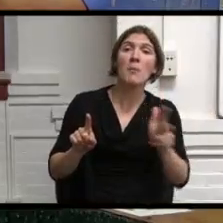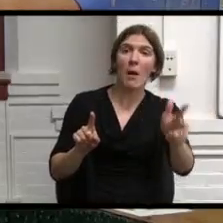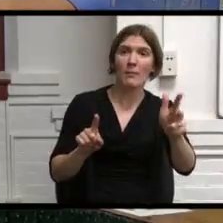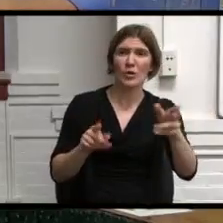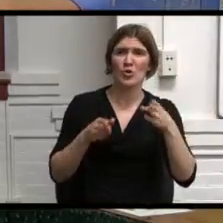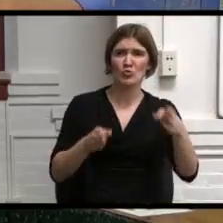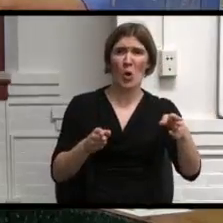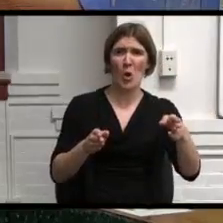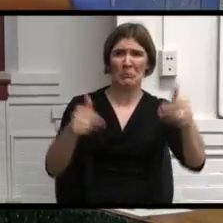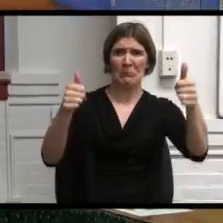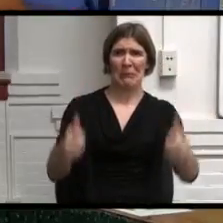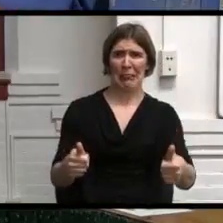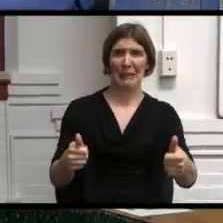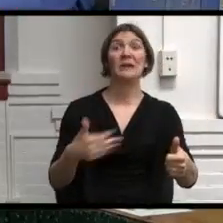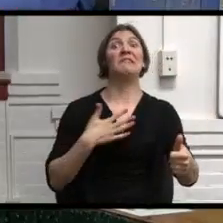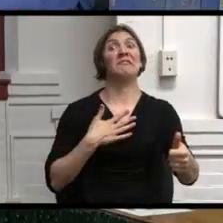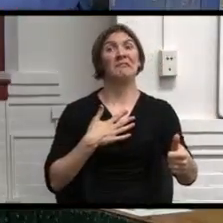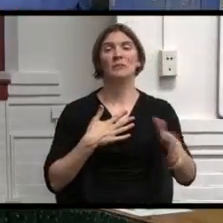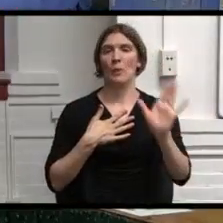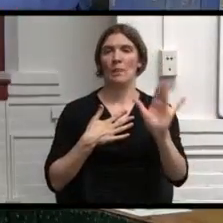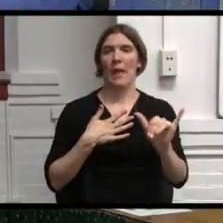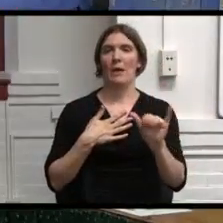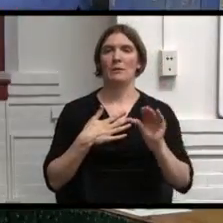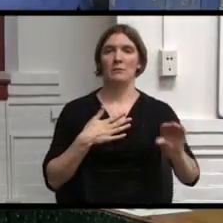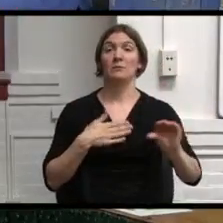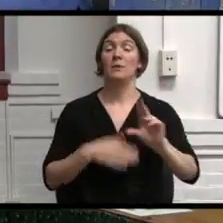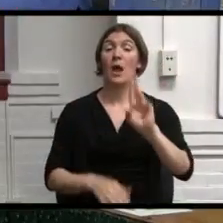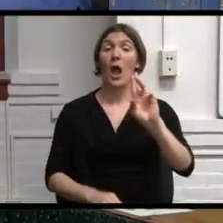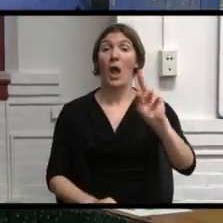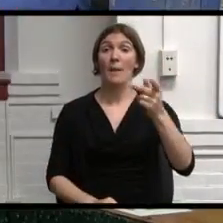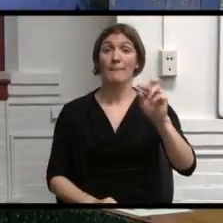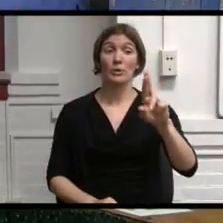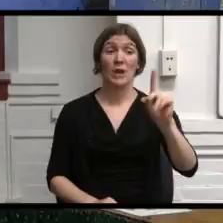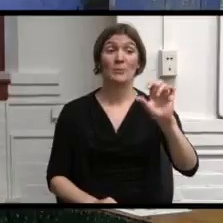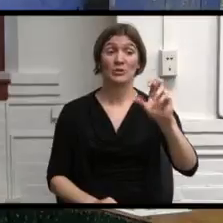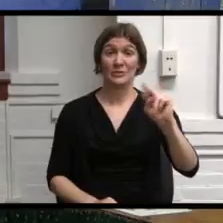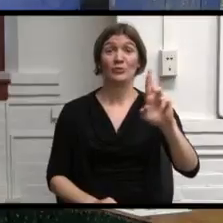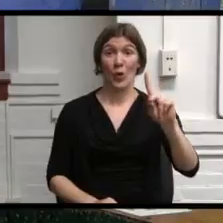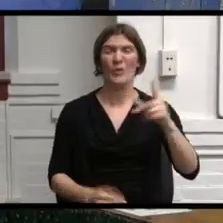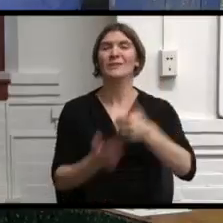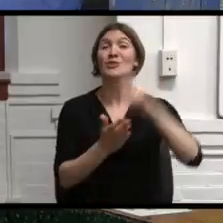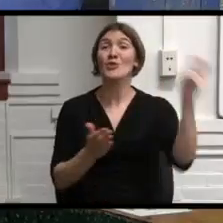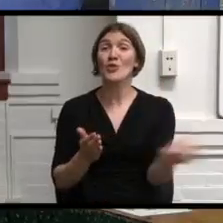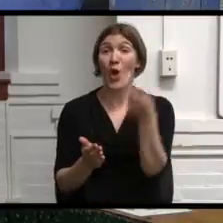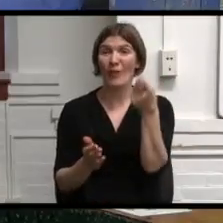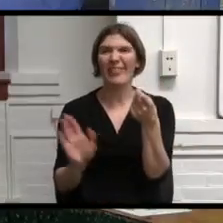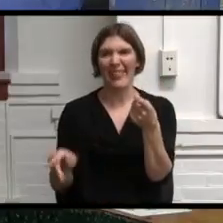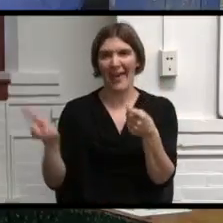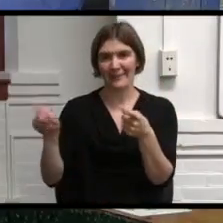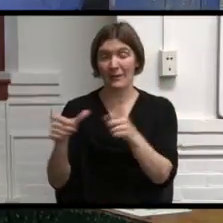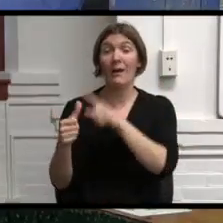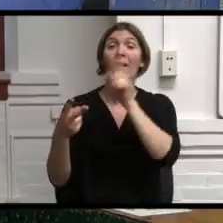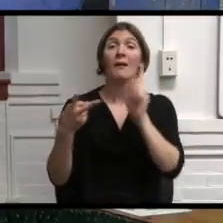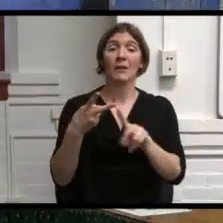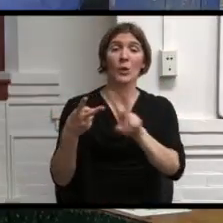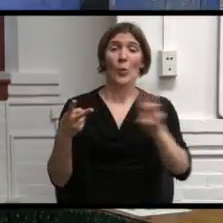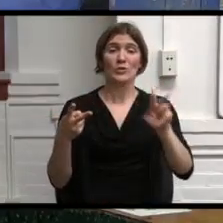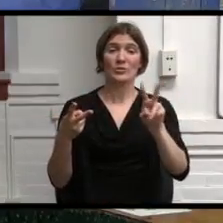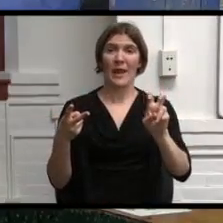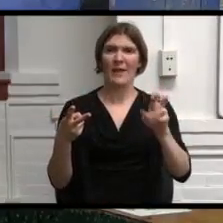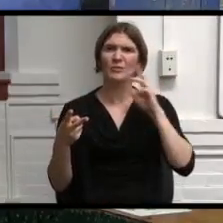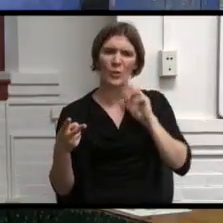result of the I-91 bridge project. So Upper Dummerston Road, as you said, and then also a section of Western Avenue